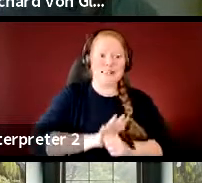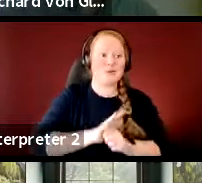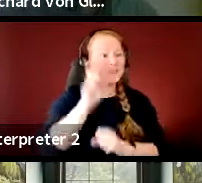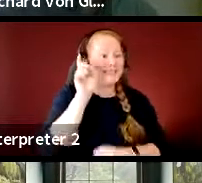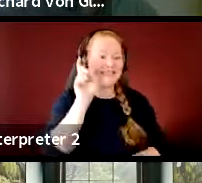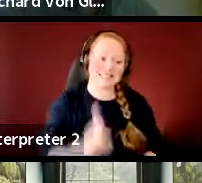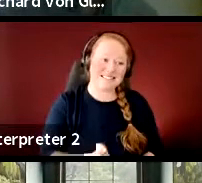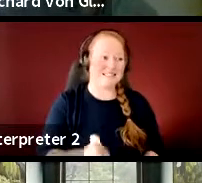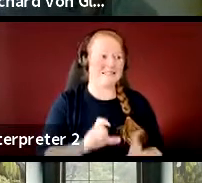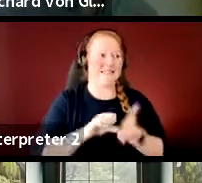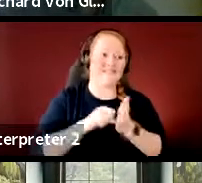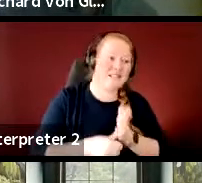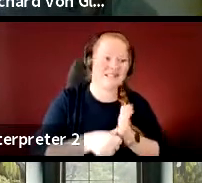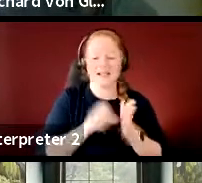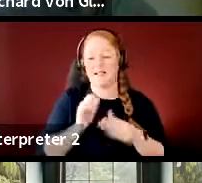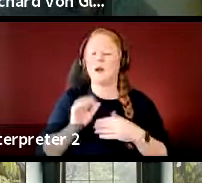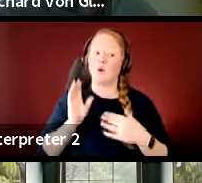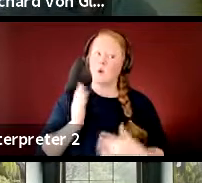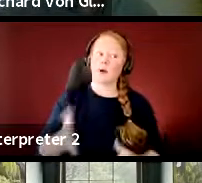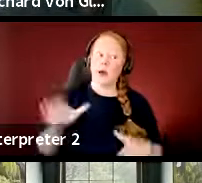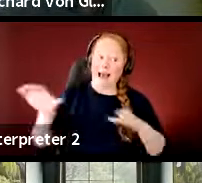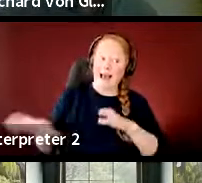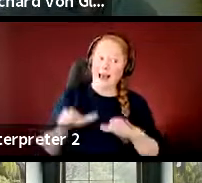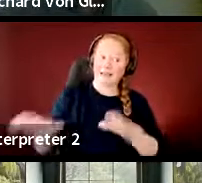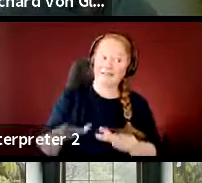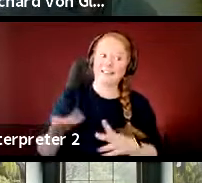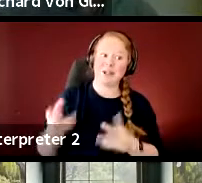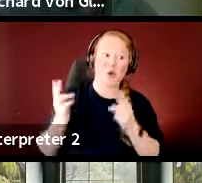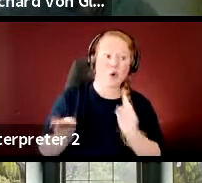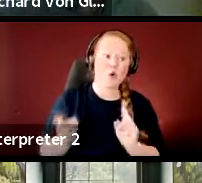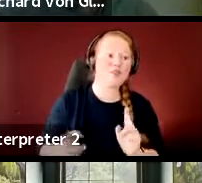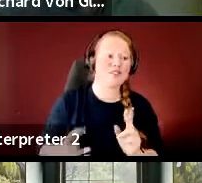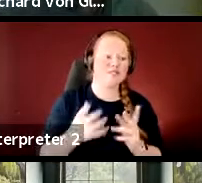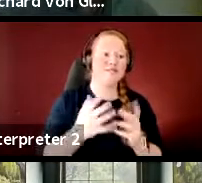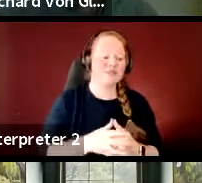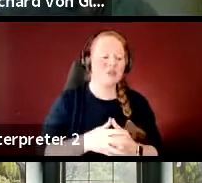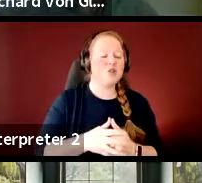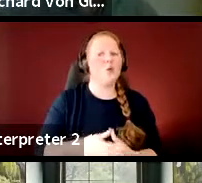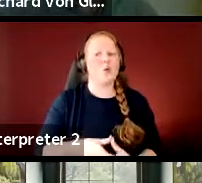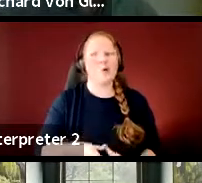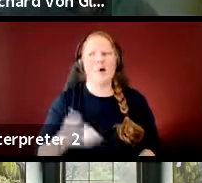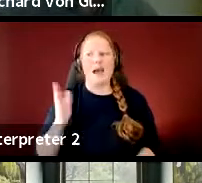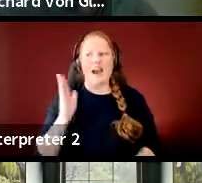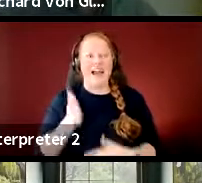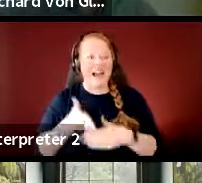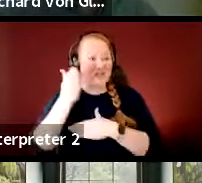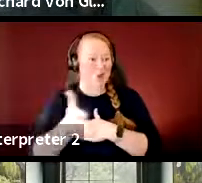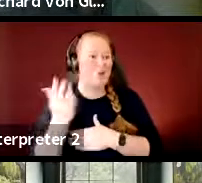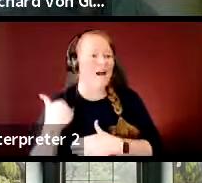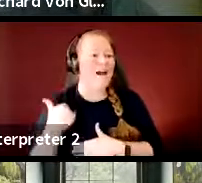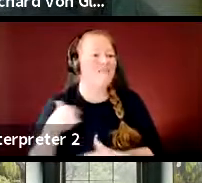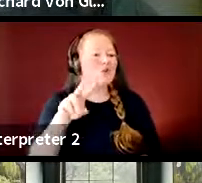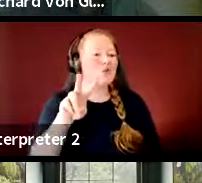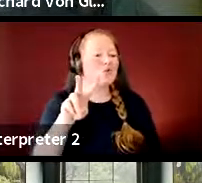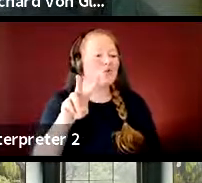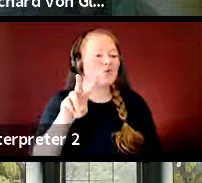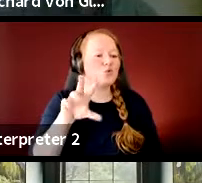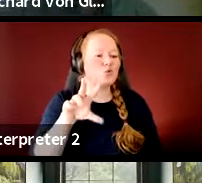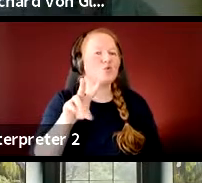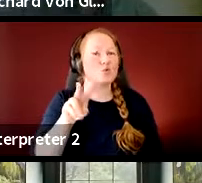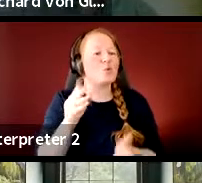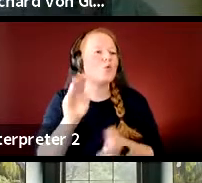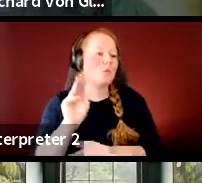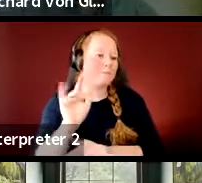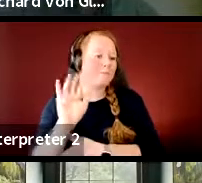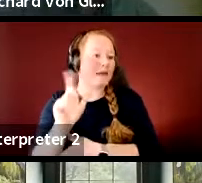have another roughly $200 million to spend this year, and we will be receiving another $250 million next